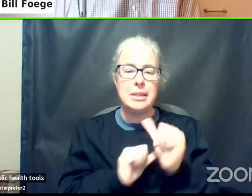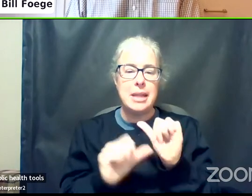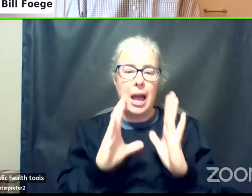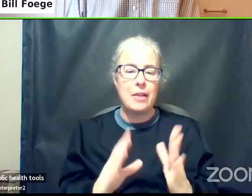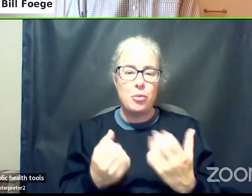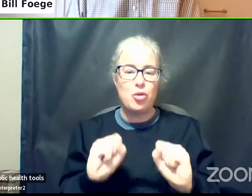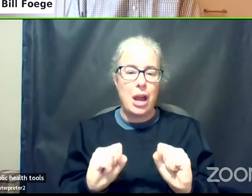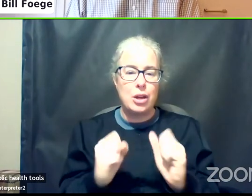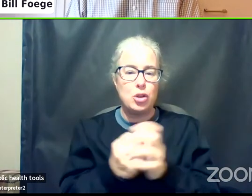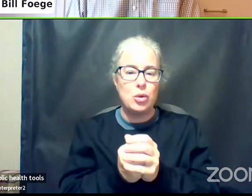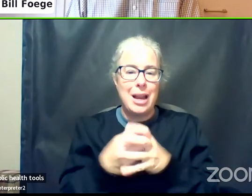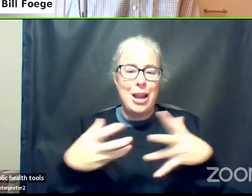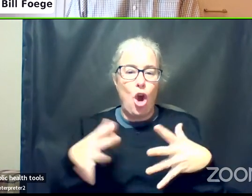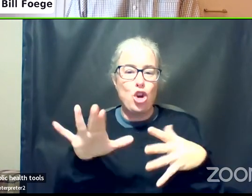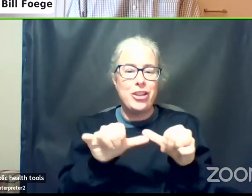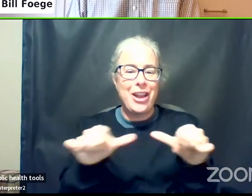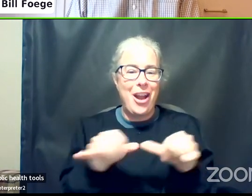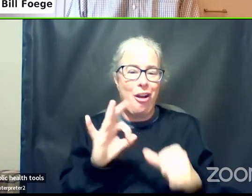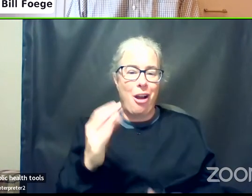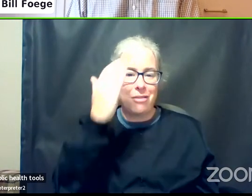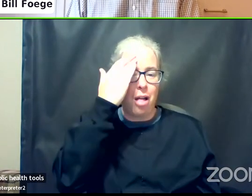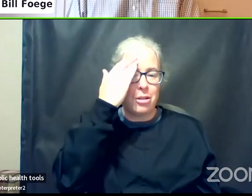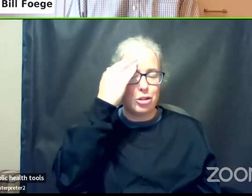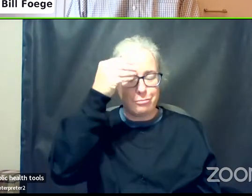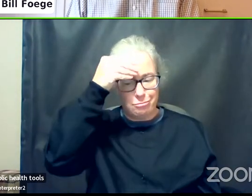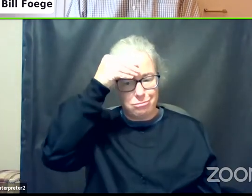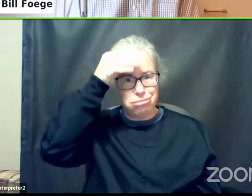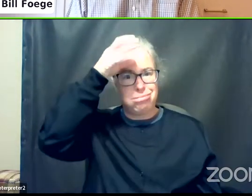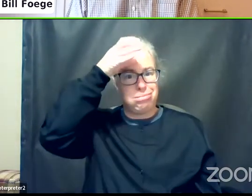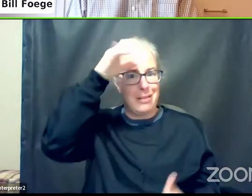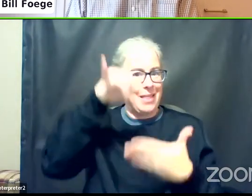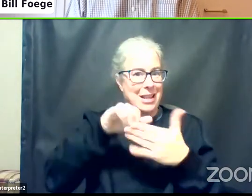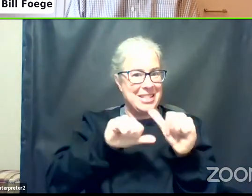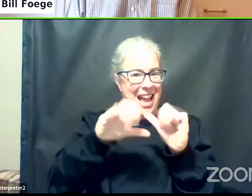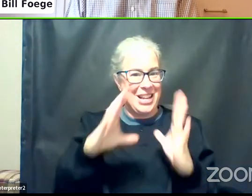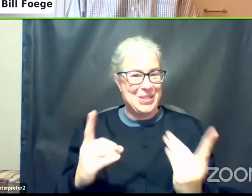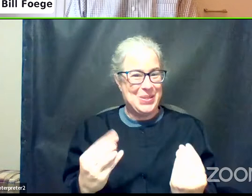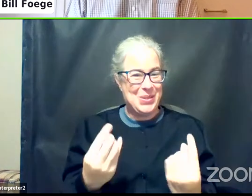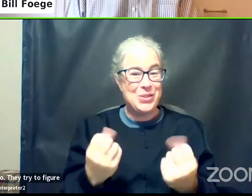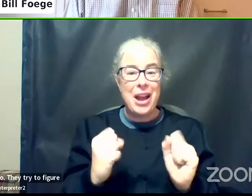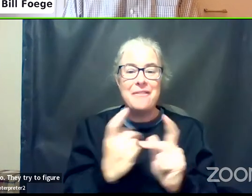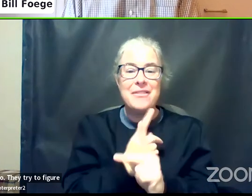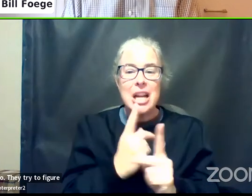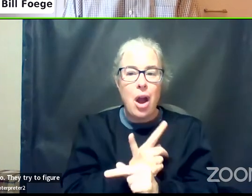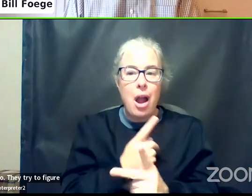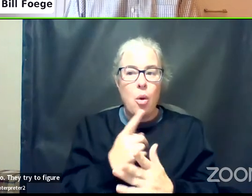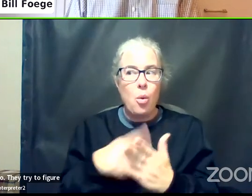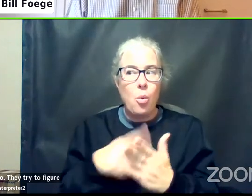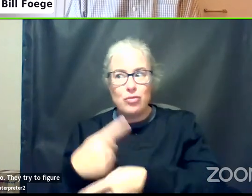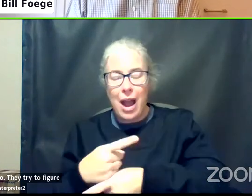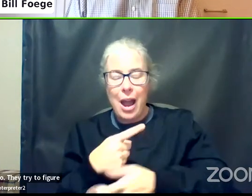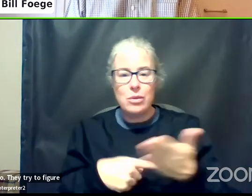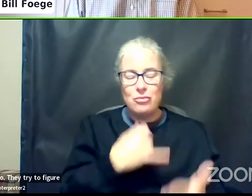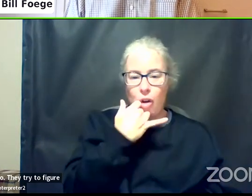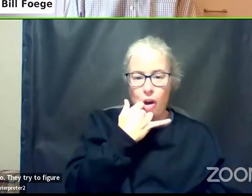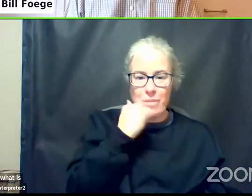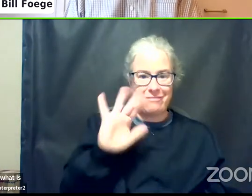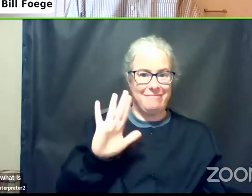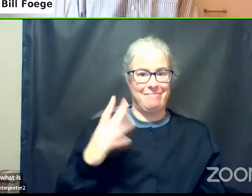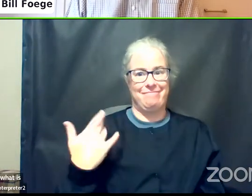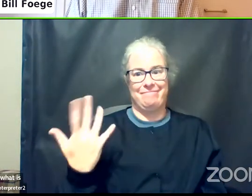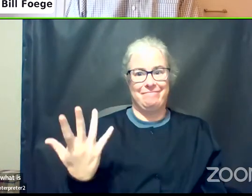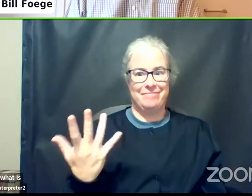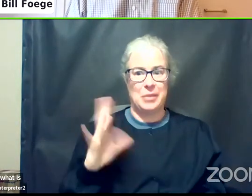to enlarge their area of knowledge I mean this is what scientists do they try to figure out what is right what is wrong